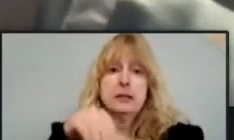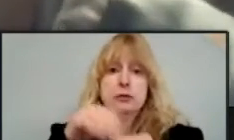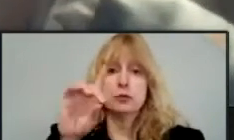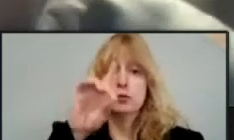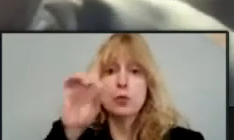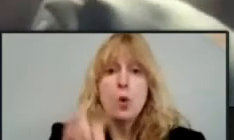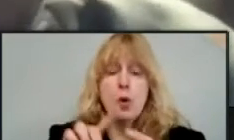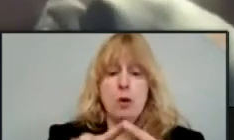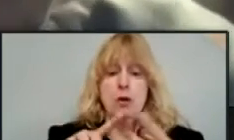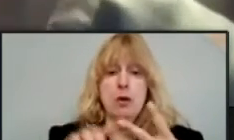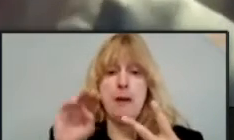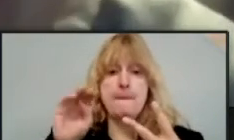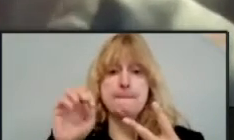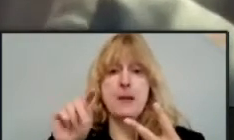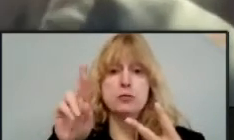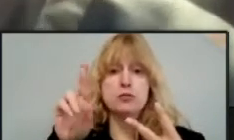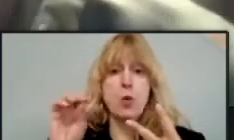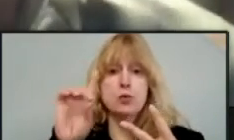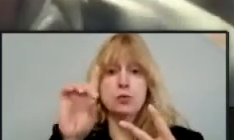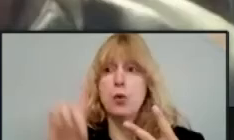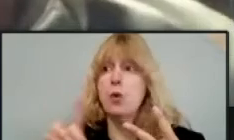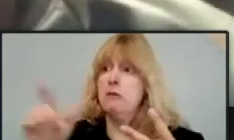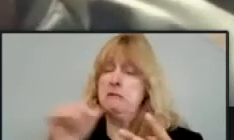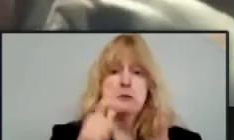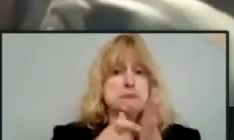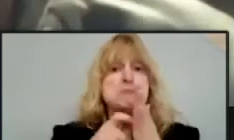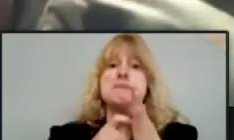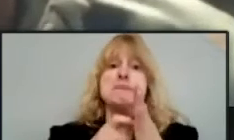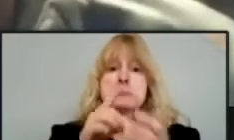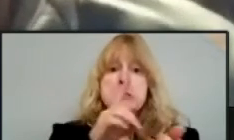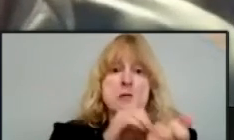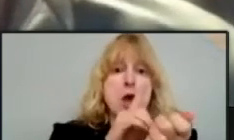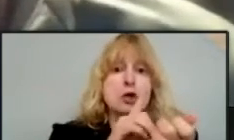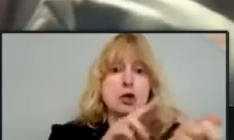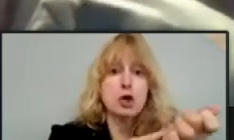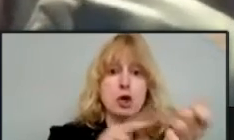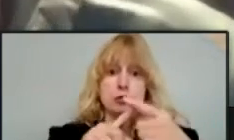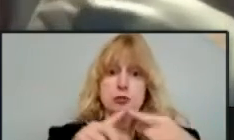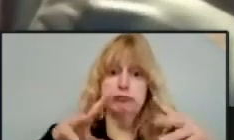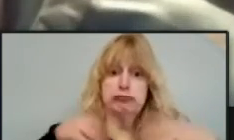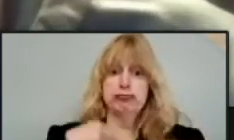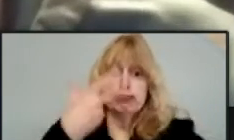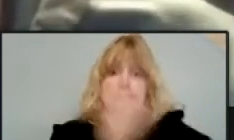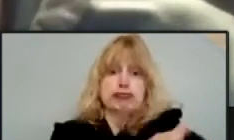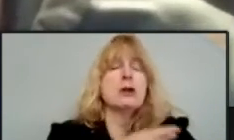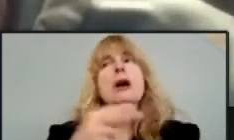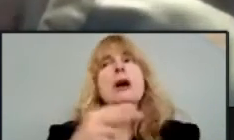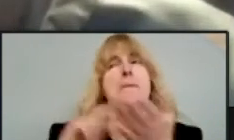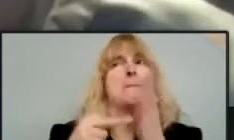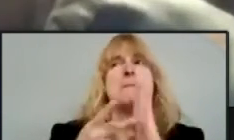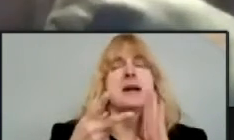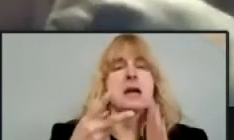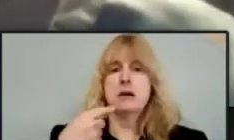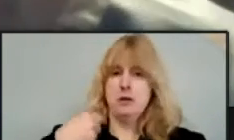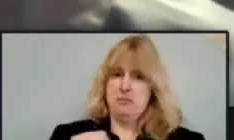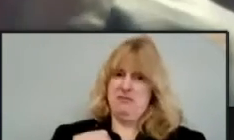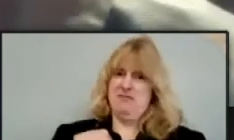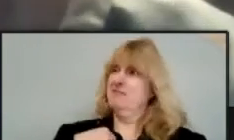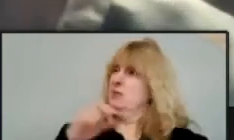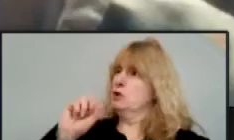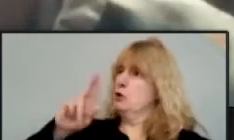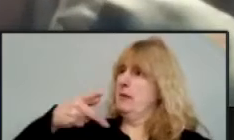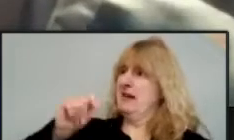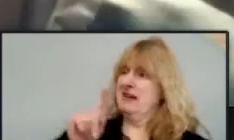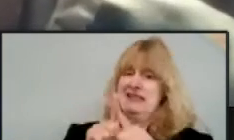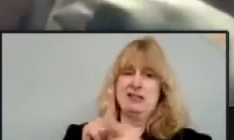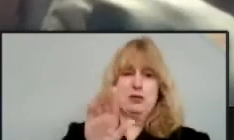are not requiring doctors and nurses to take the vaccine, then why in the world would I, as superintendent